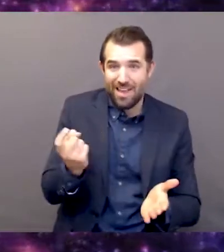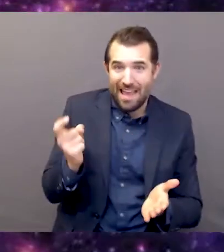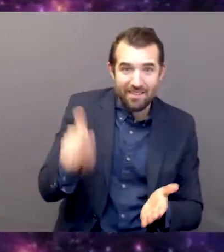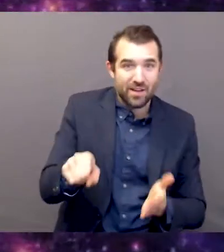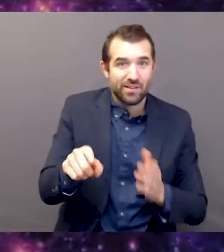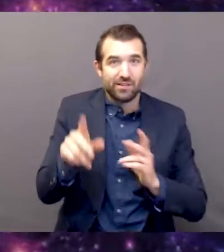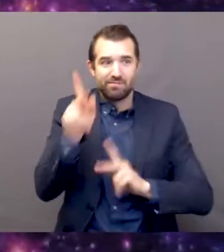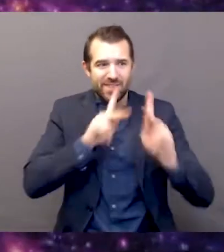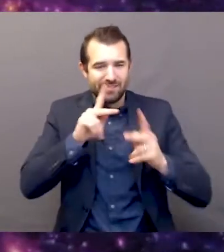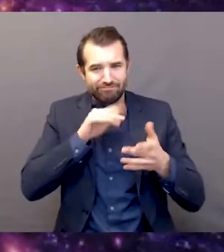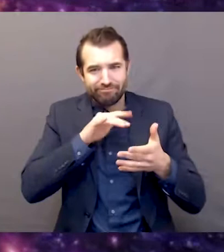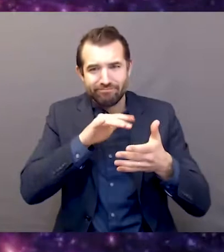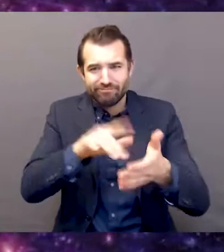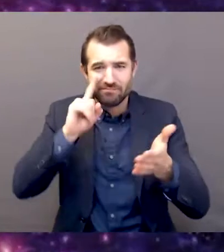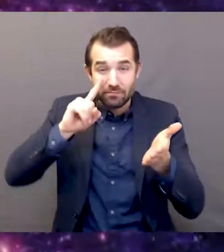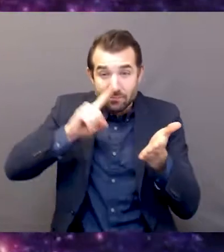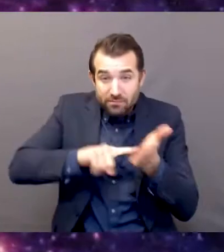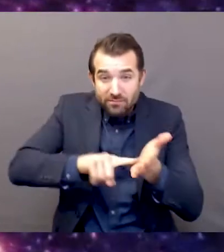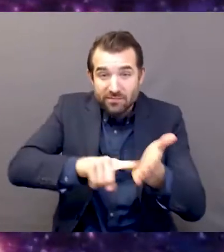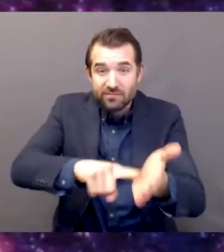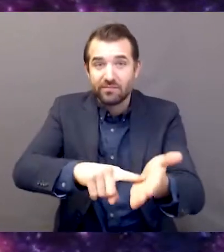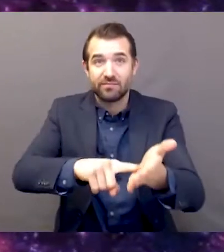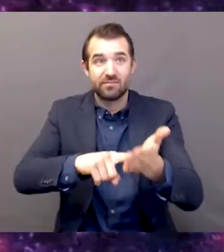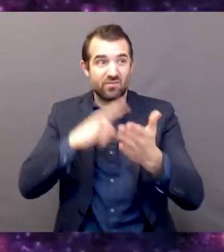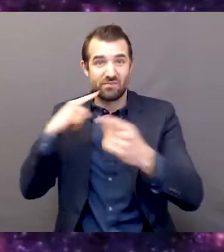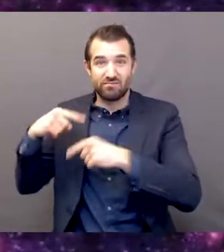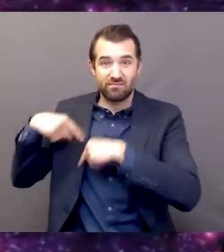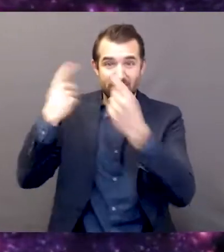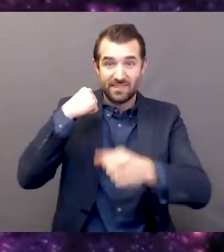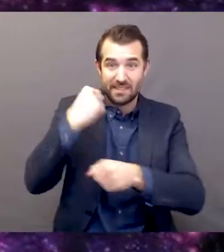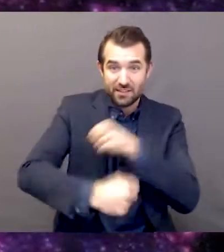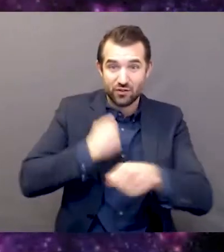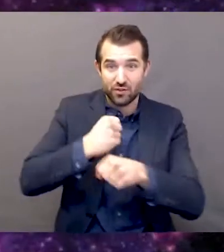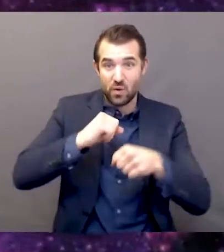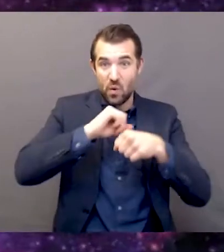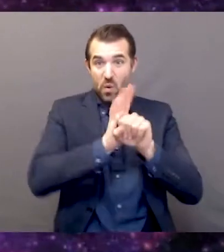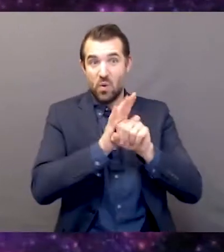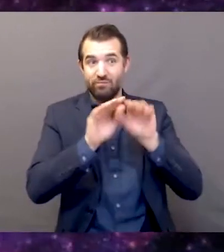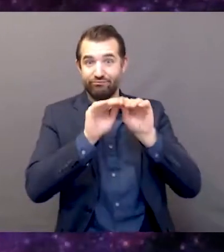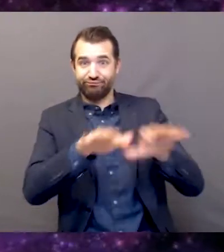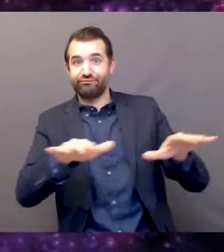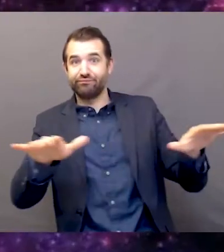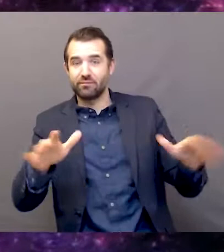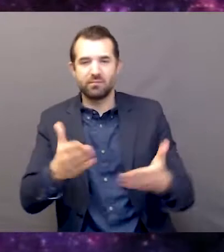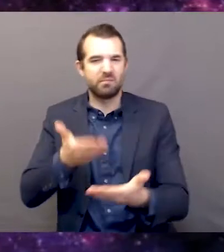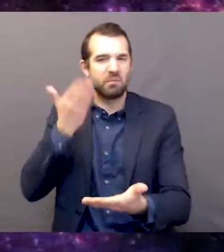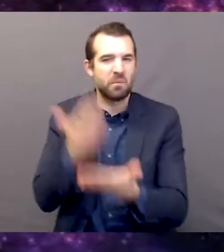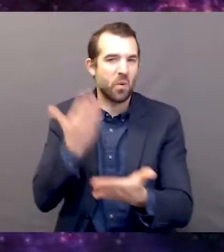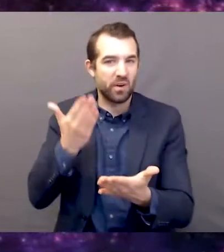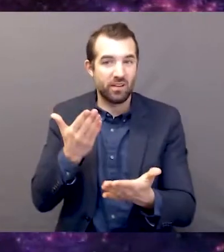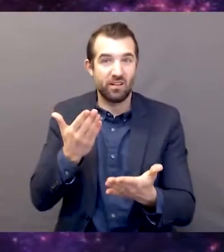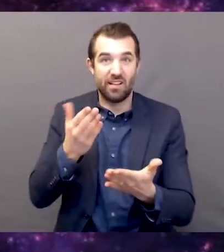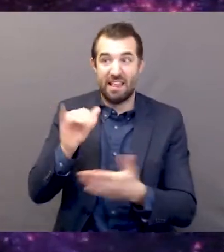more than ever. The past year of this pandemic has made all too clear the tragic consequences of ignoring